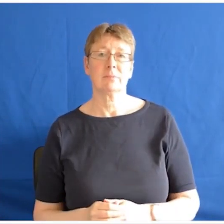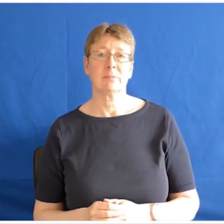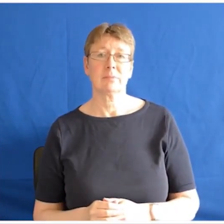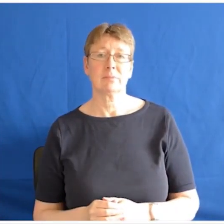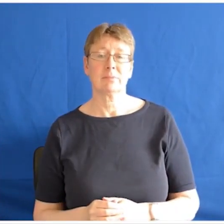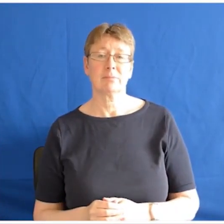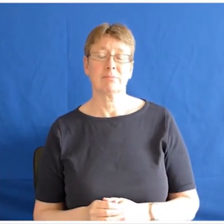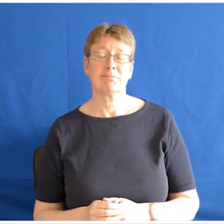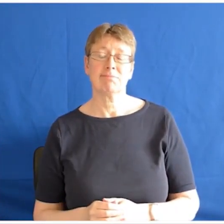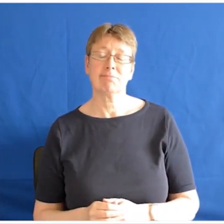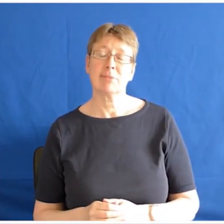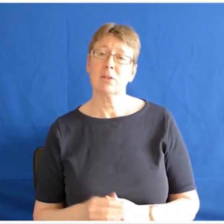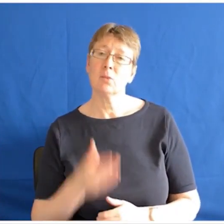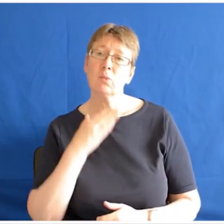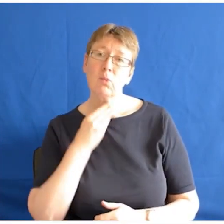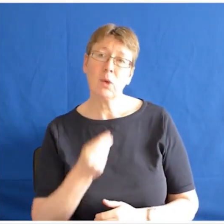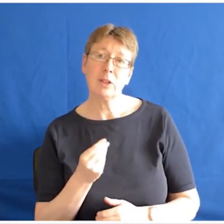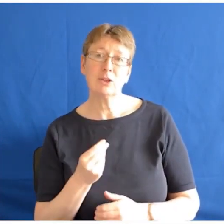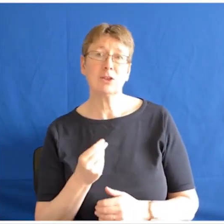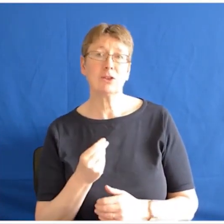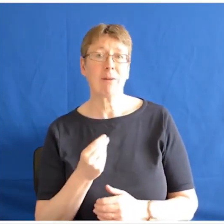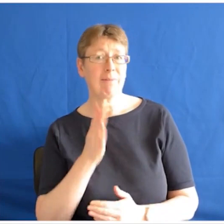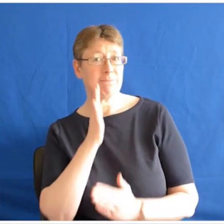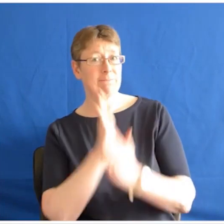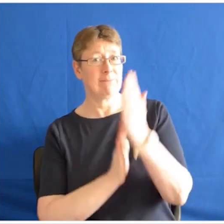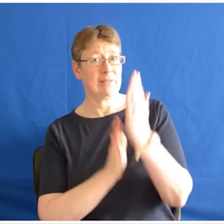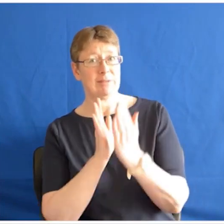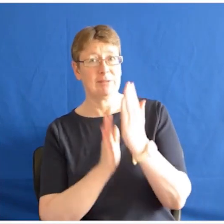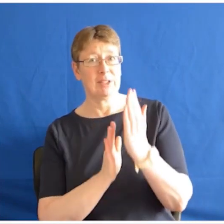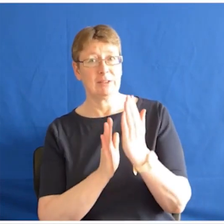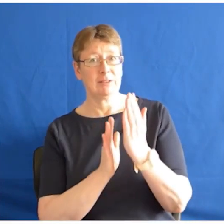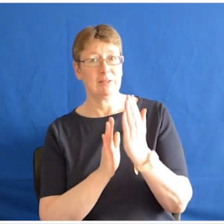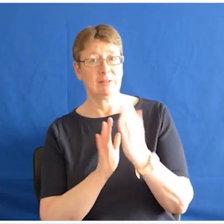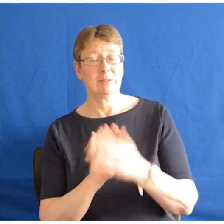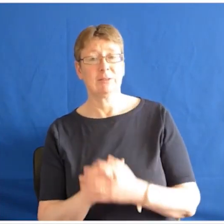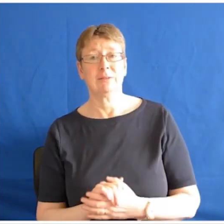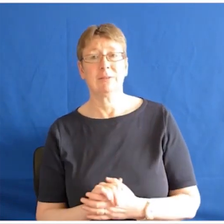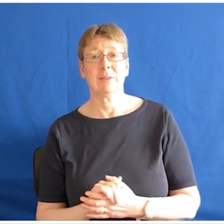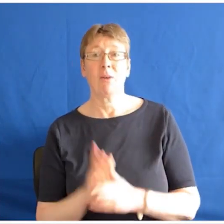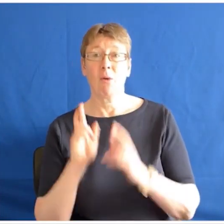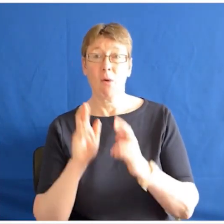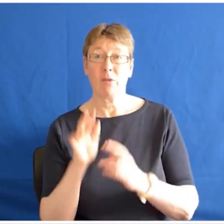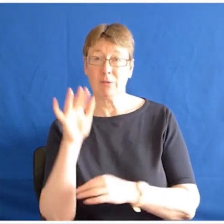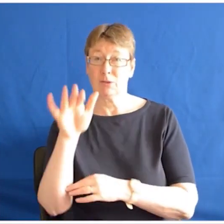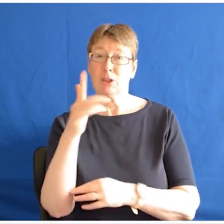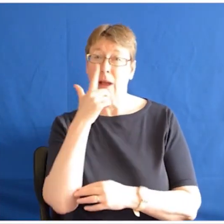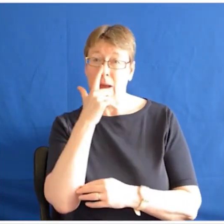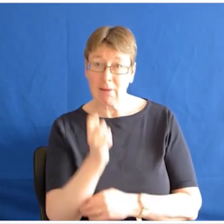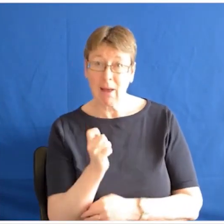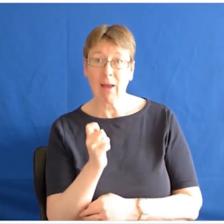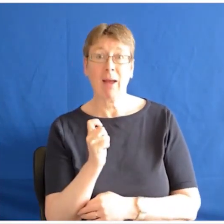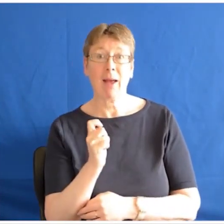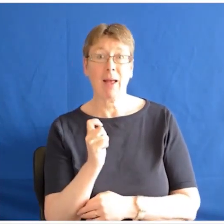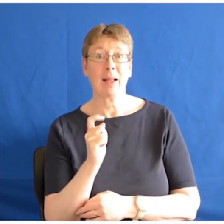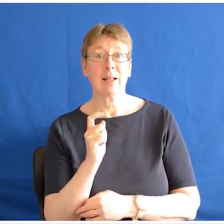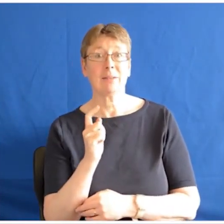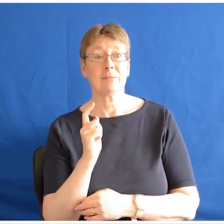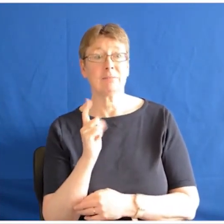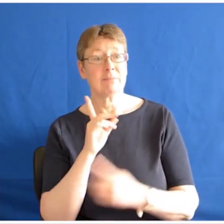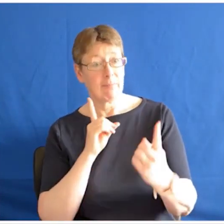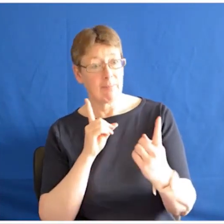would be really great to be with you all in person. I really hope at some point in the near future we get to be